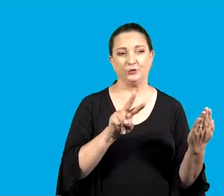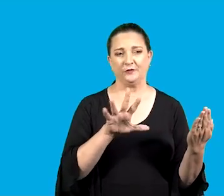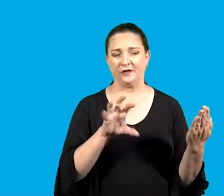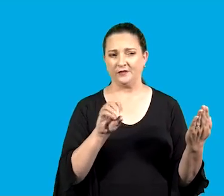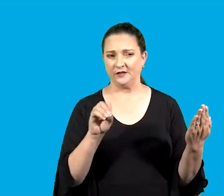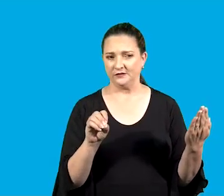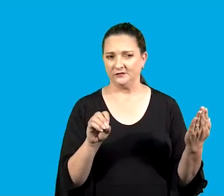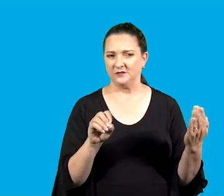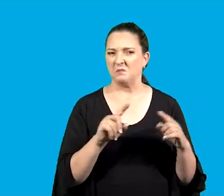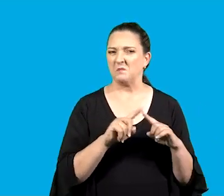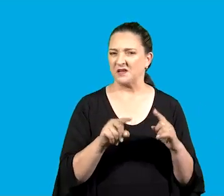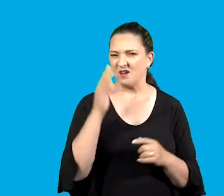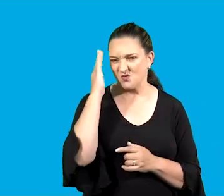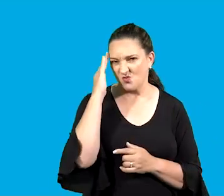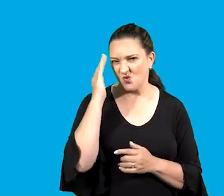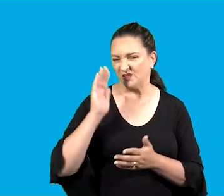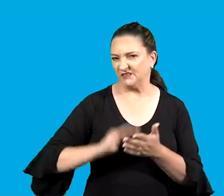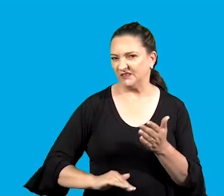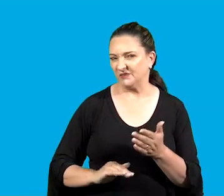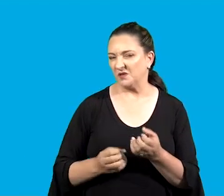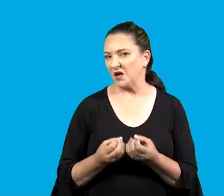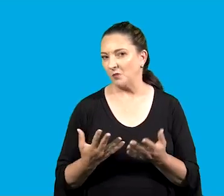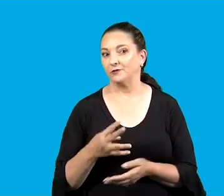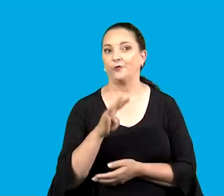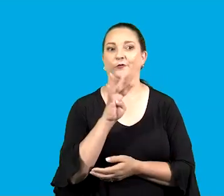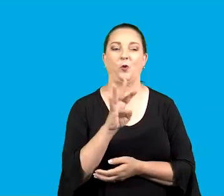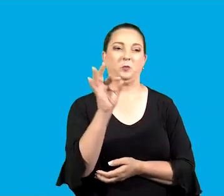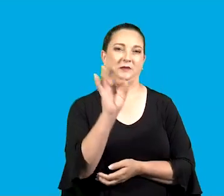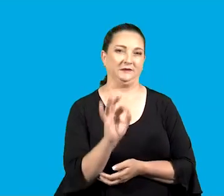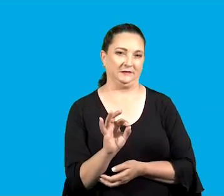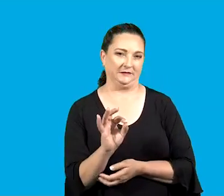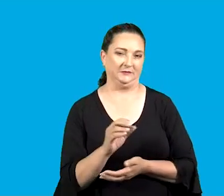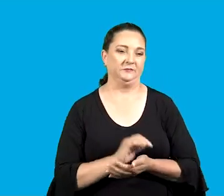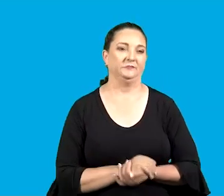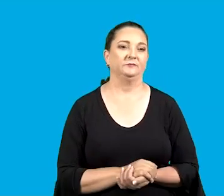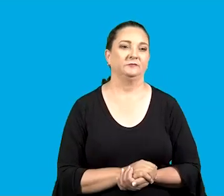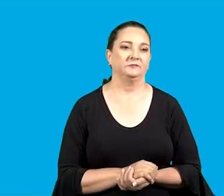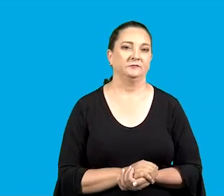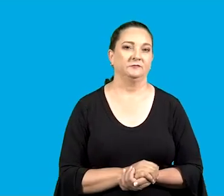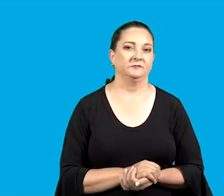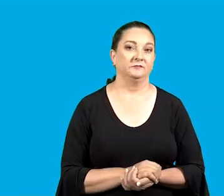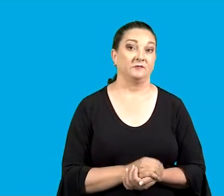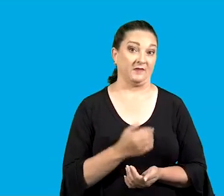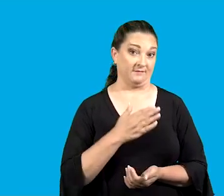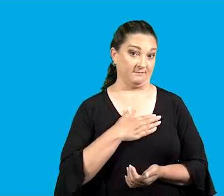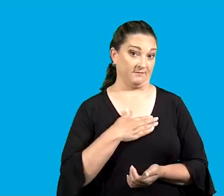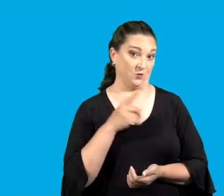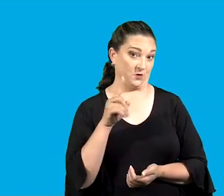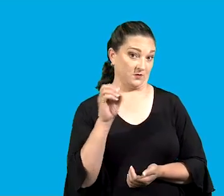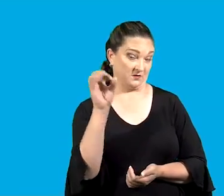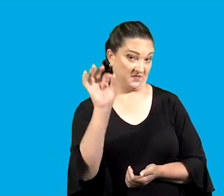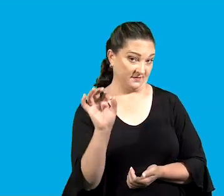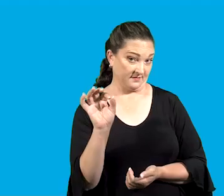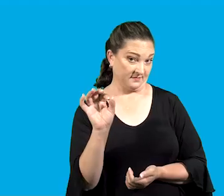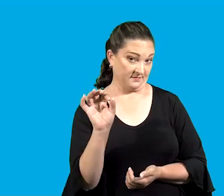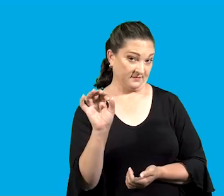3,532,500. But I know that there's a trade discount of what? 4%. So that means on my 100% that I'm